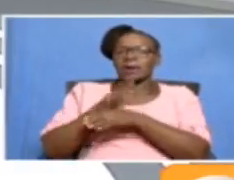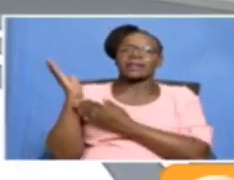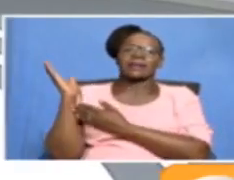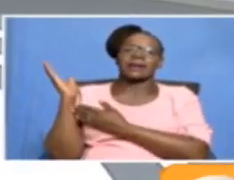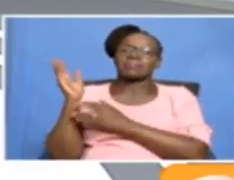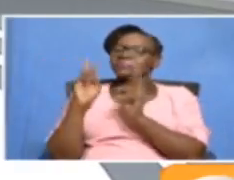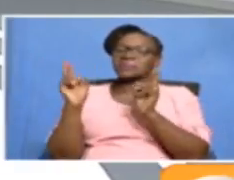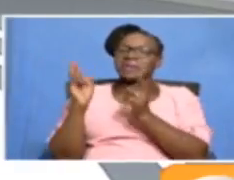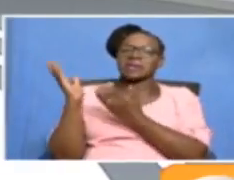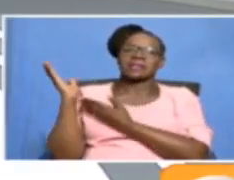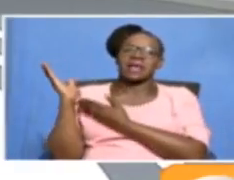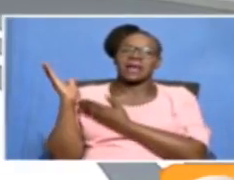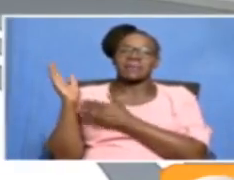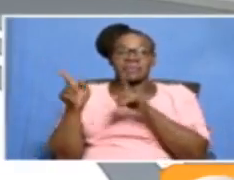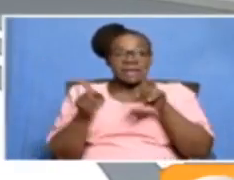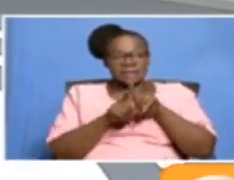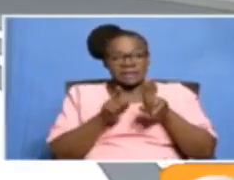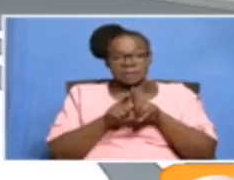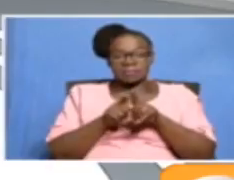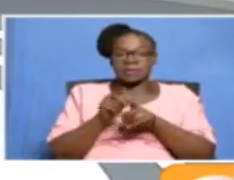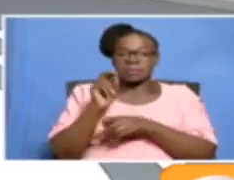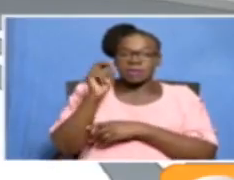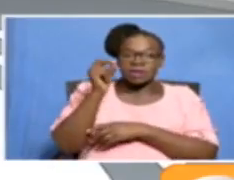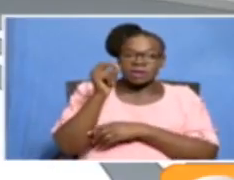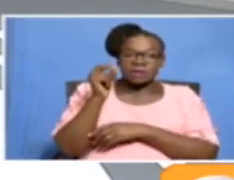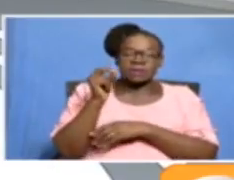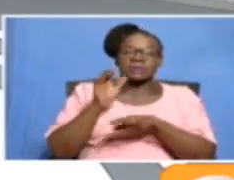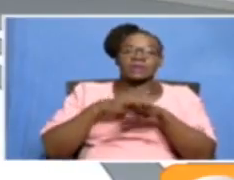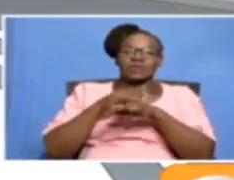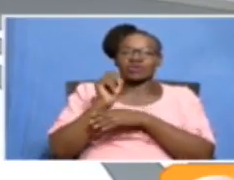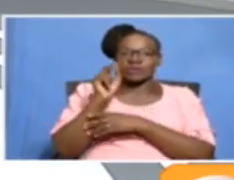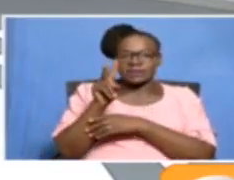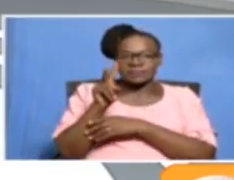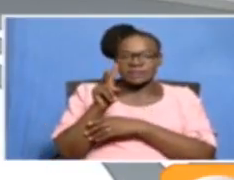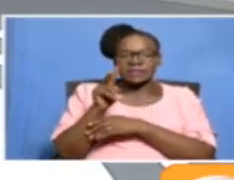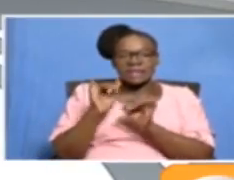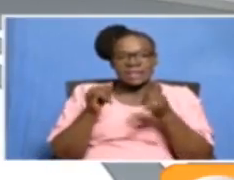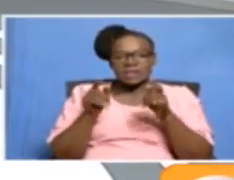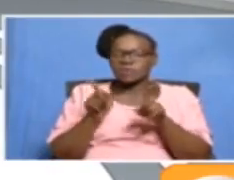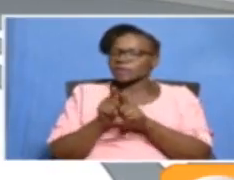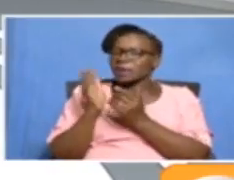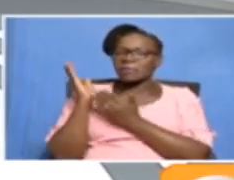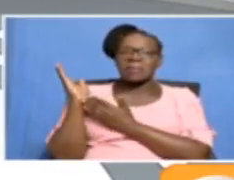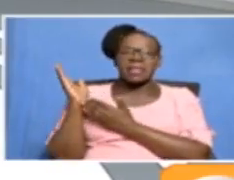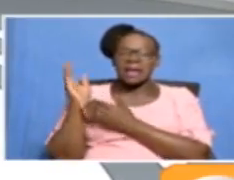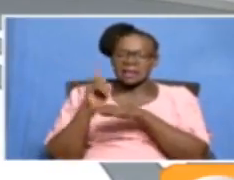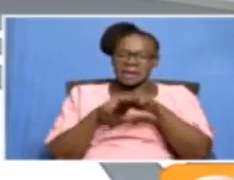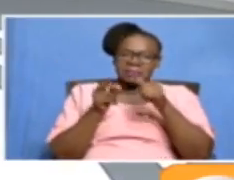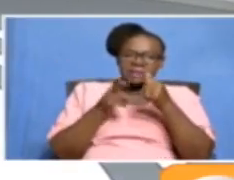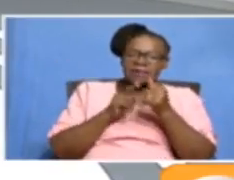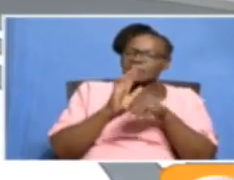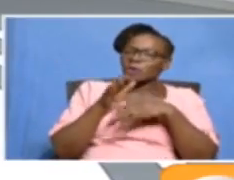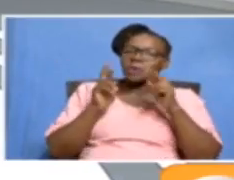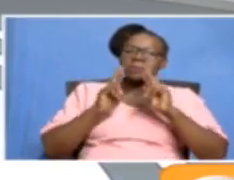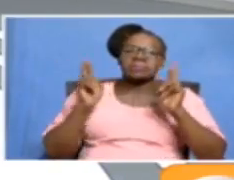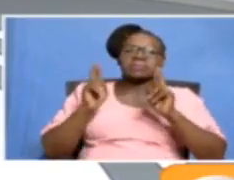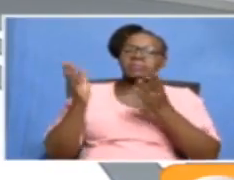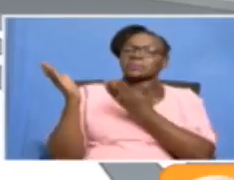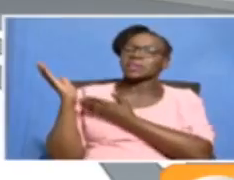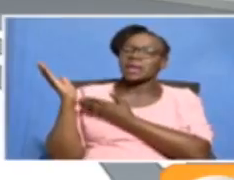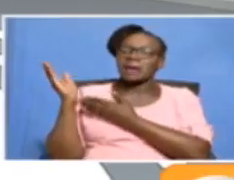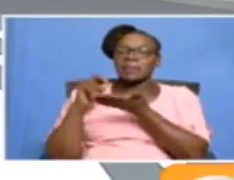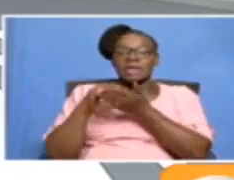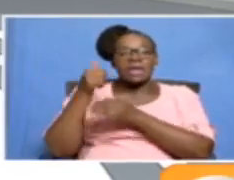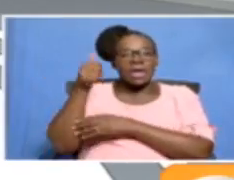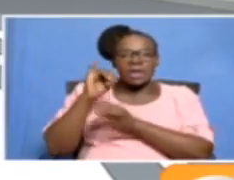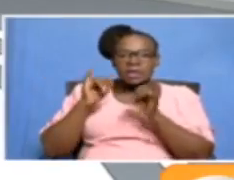here. And the Inoro bulletin as well, that ran at 7 o'clock, is already available. So any